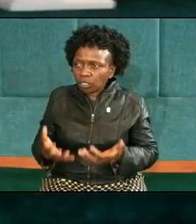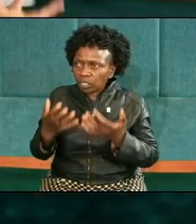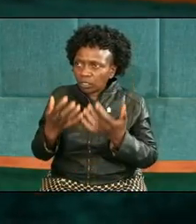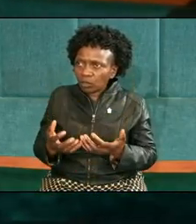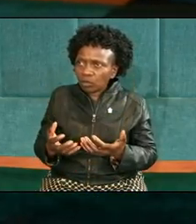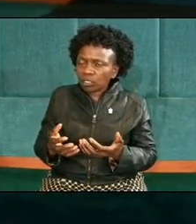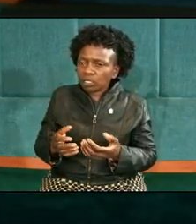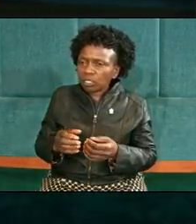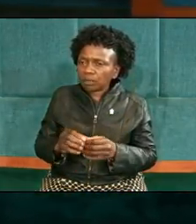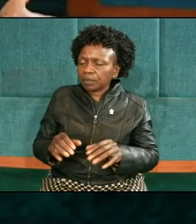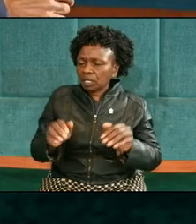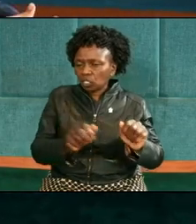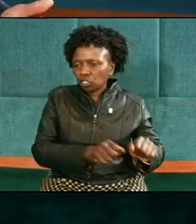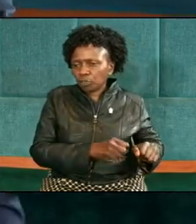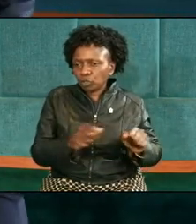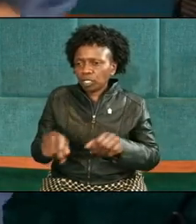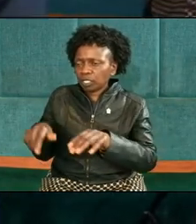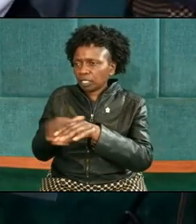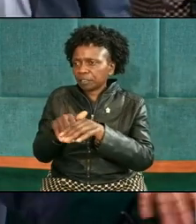the heaviest load on the ship.